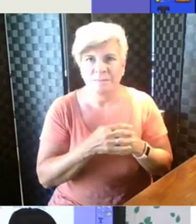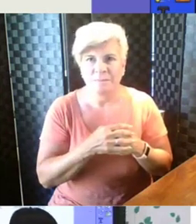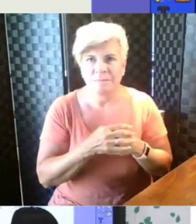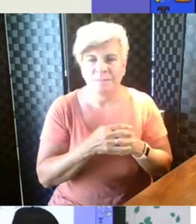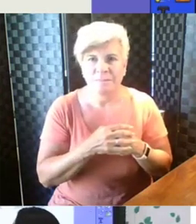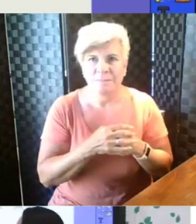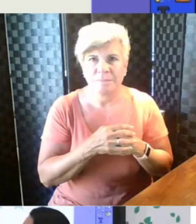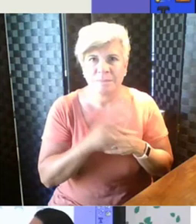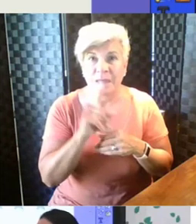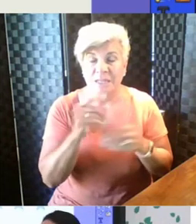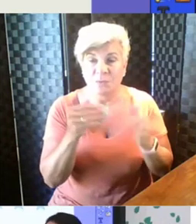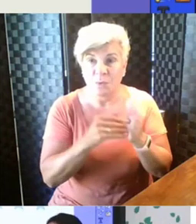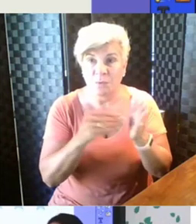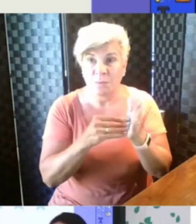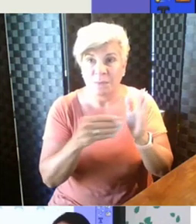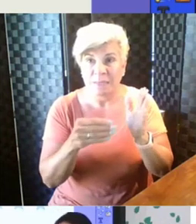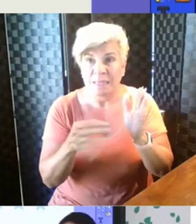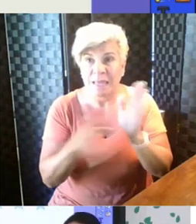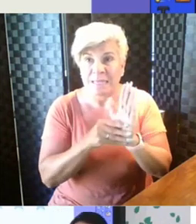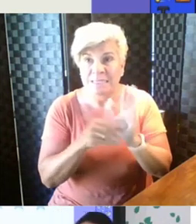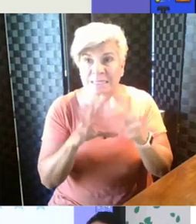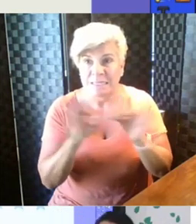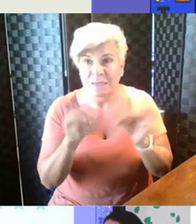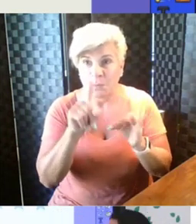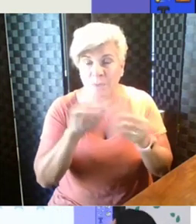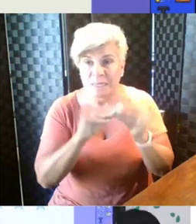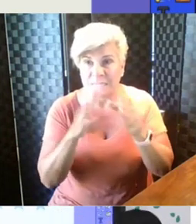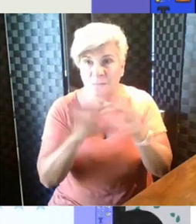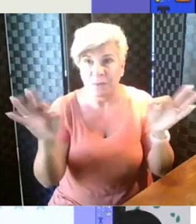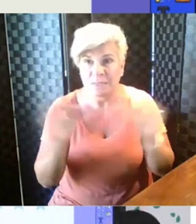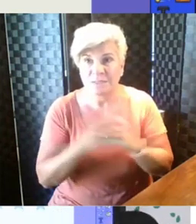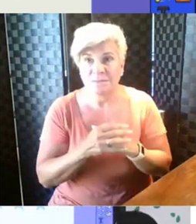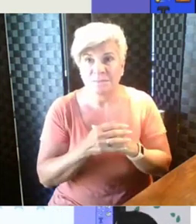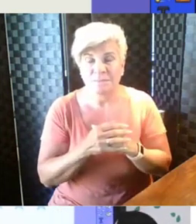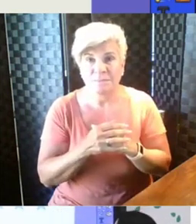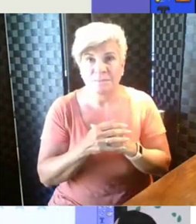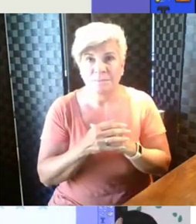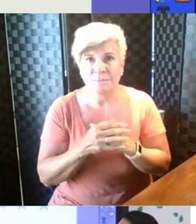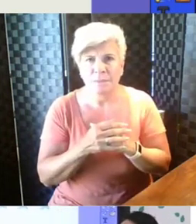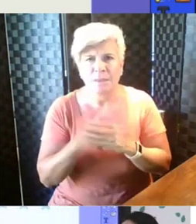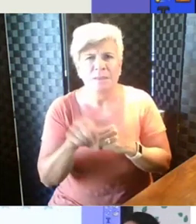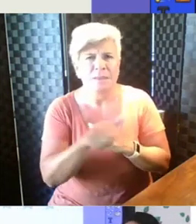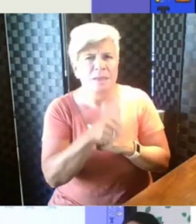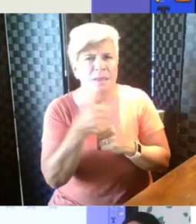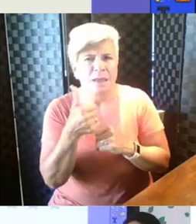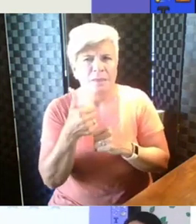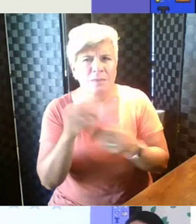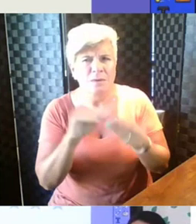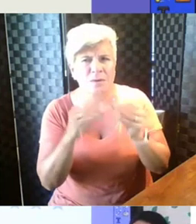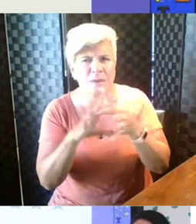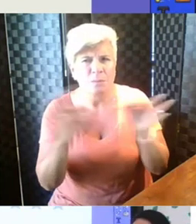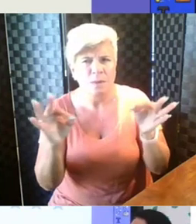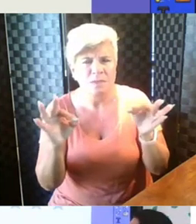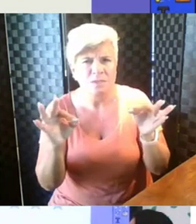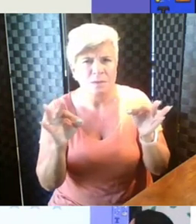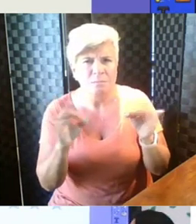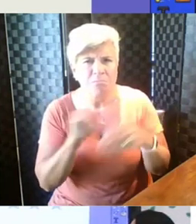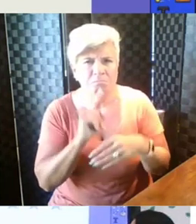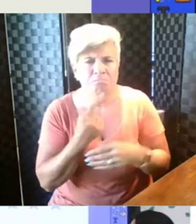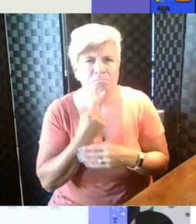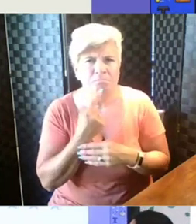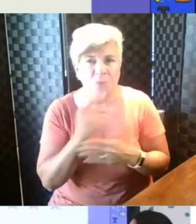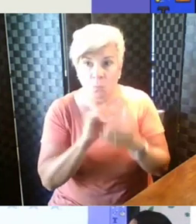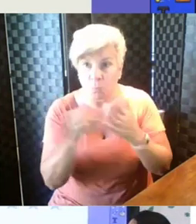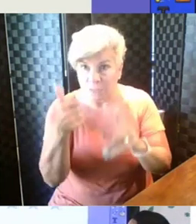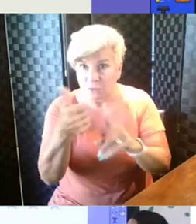3, 6, 9, 12. That's one repeated addition sentence. It's one equation. What would the other equation be? Go ahead and